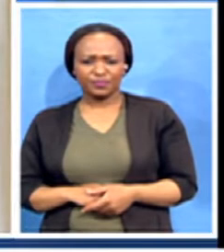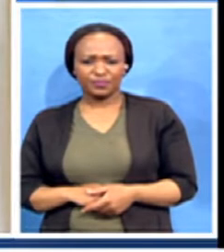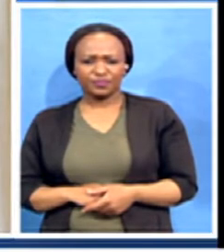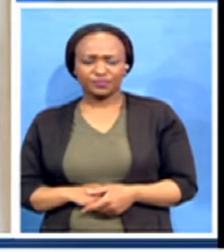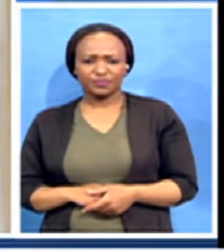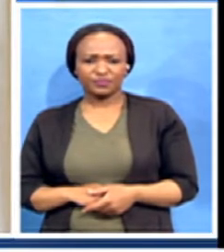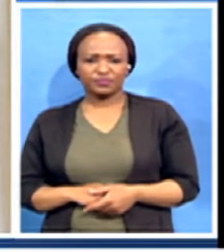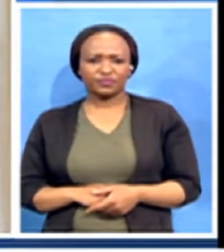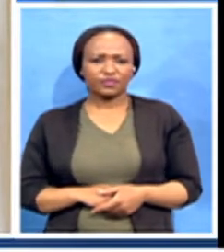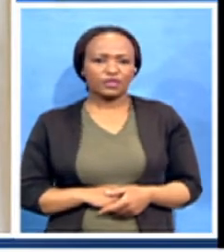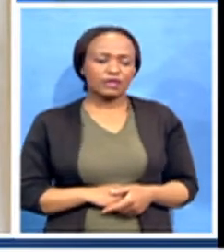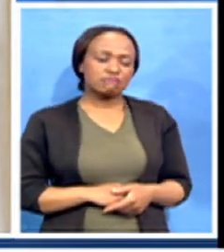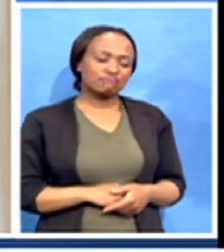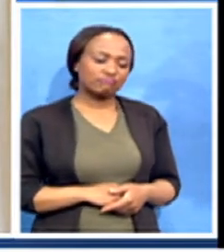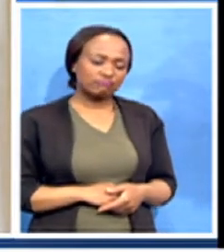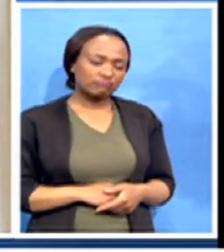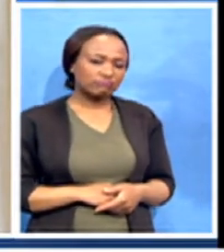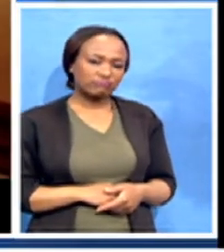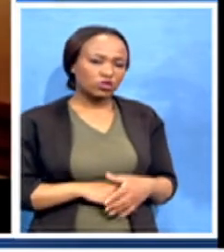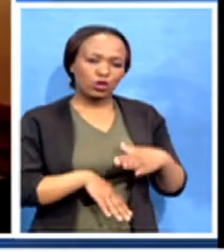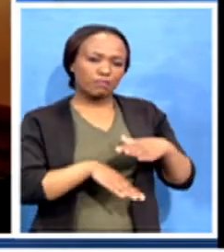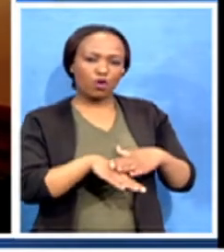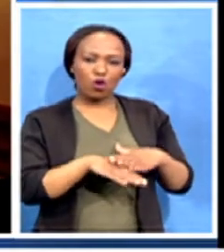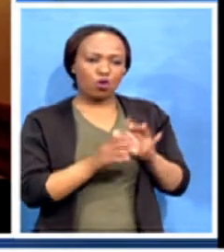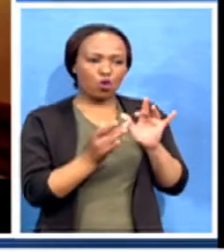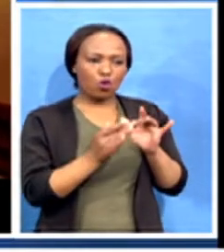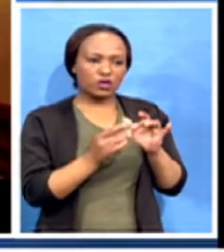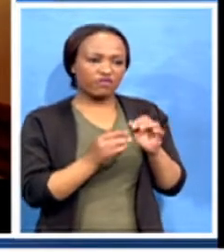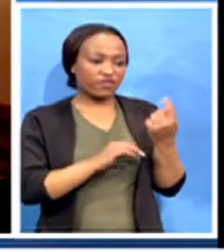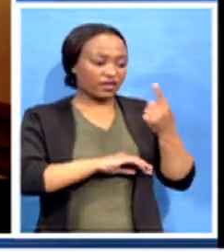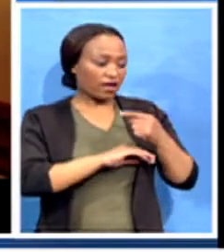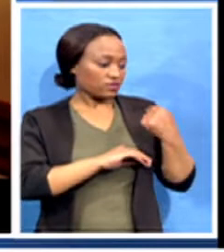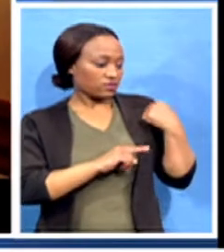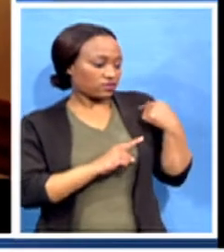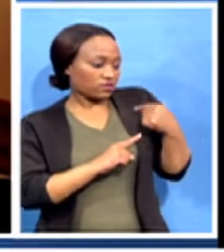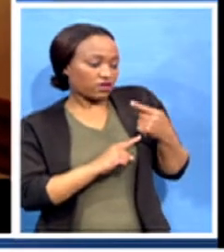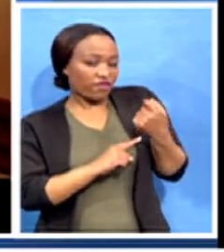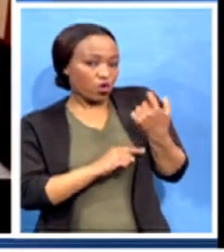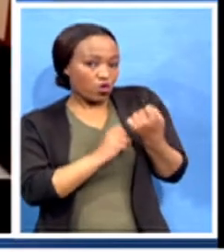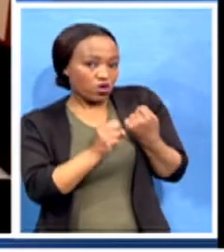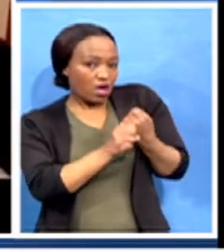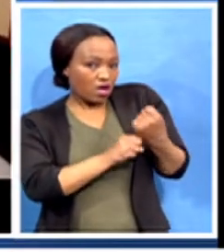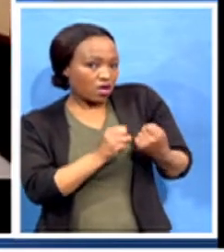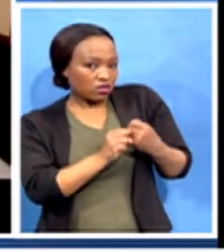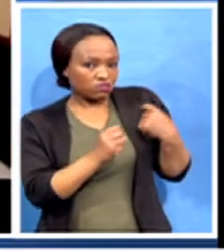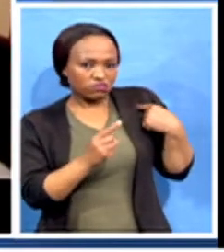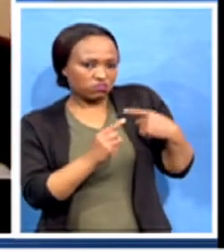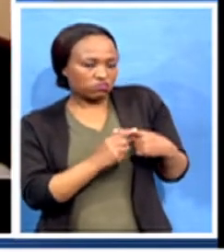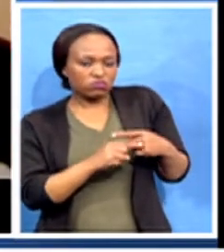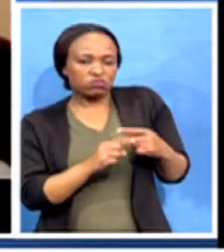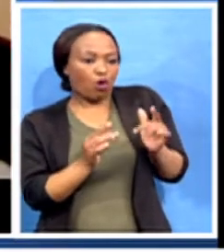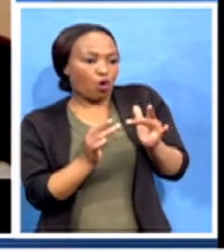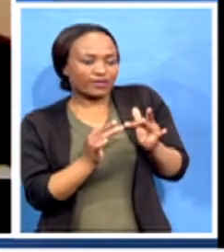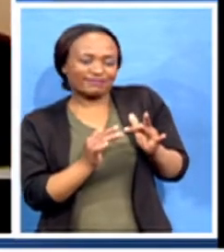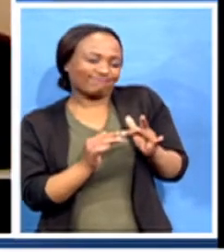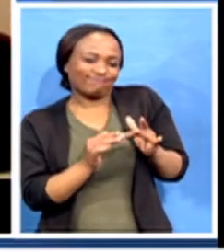I didn't have much contact with him, especially in the last few years. I think our